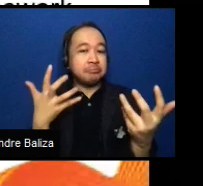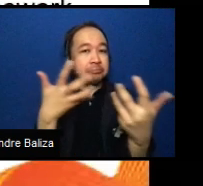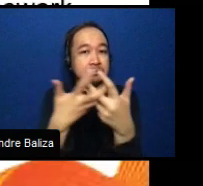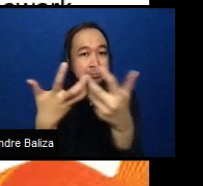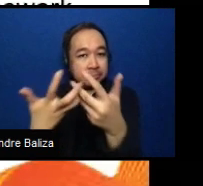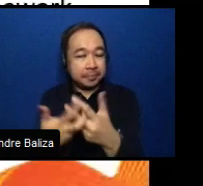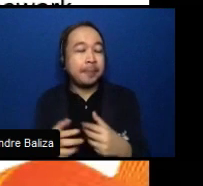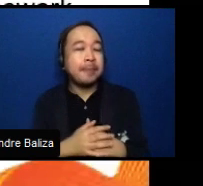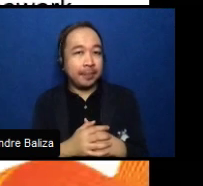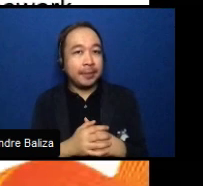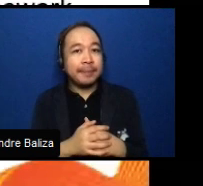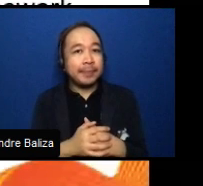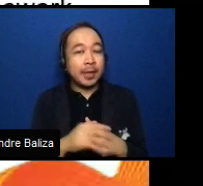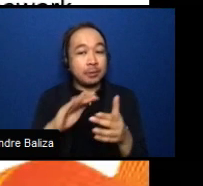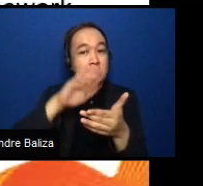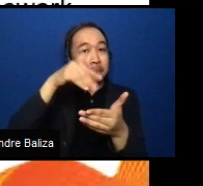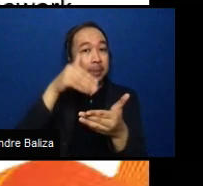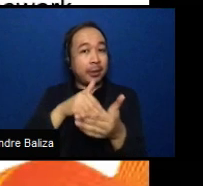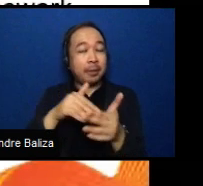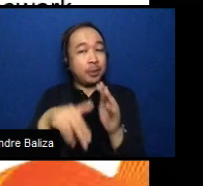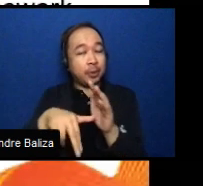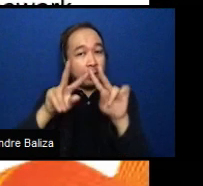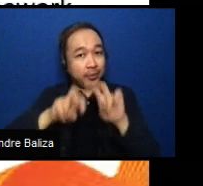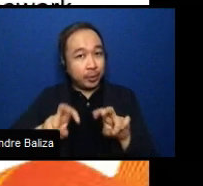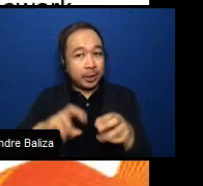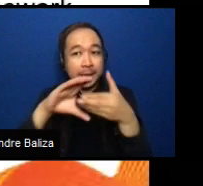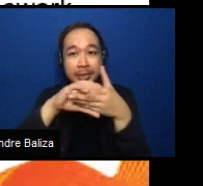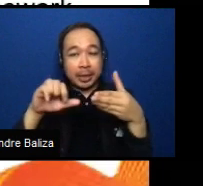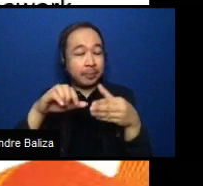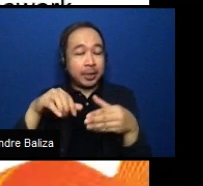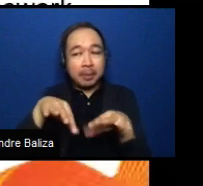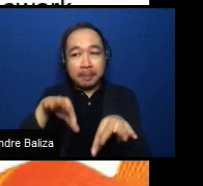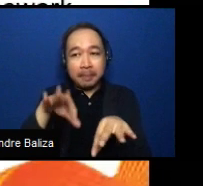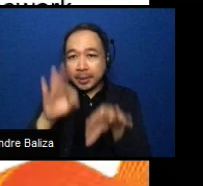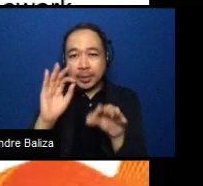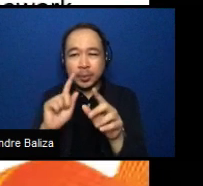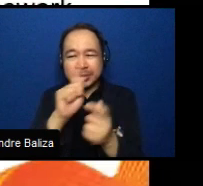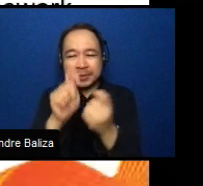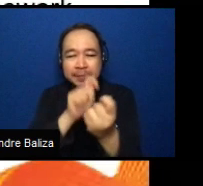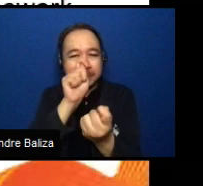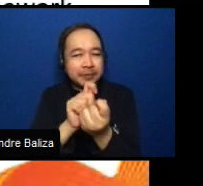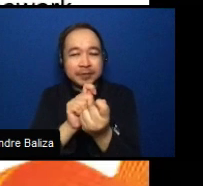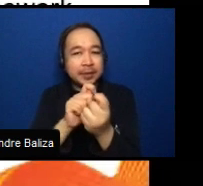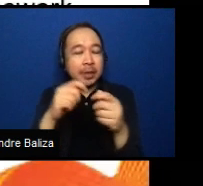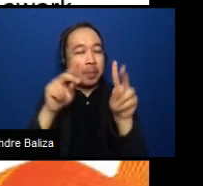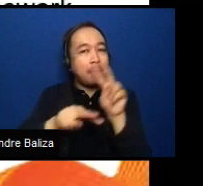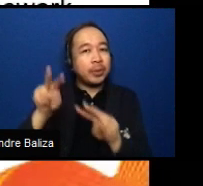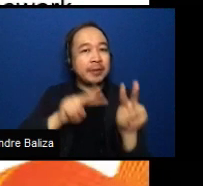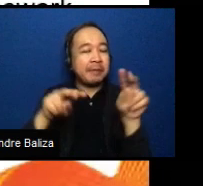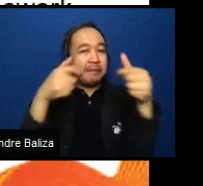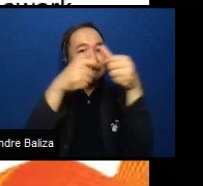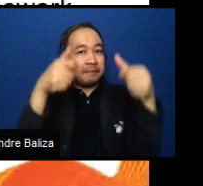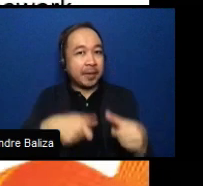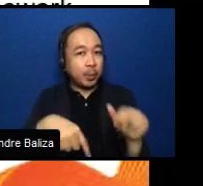review, ESCAP member states recognized the importance of a region-specific monitoring framework. They also recommended to the Secretariat to